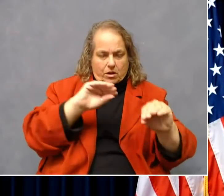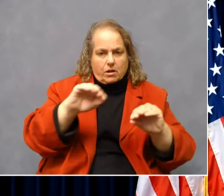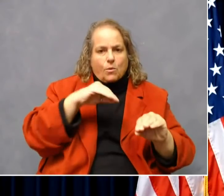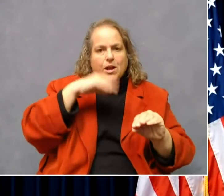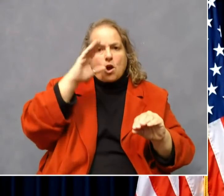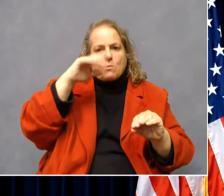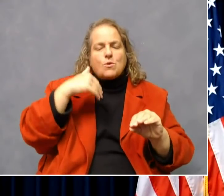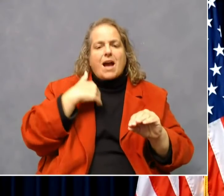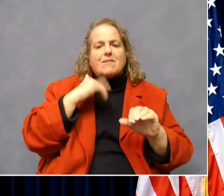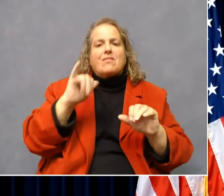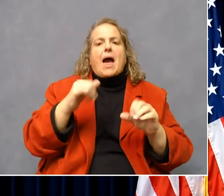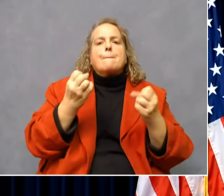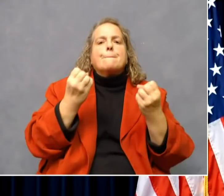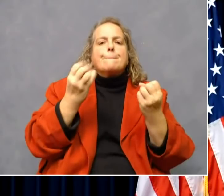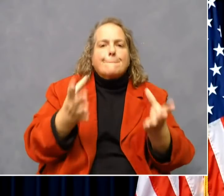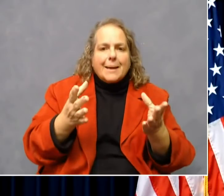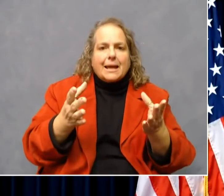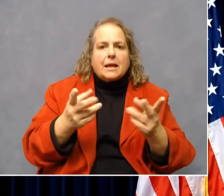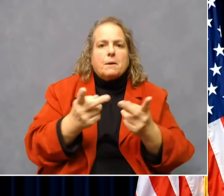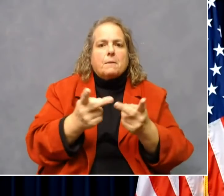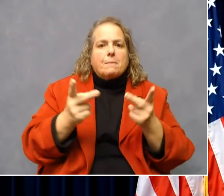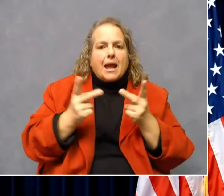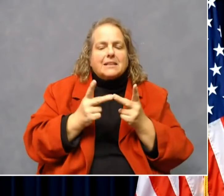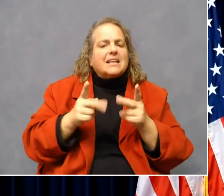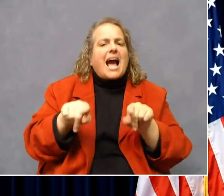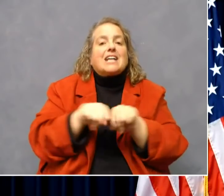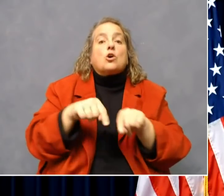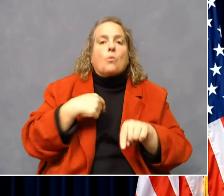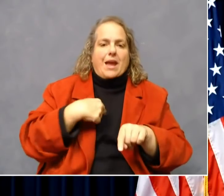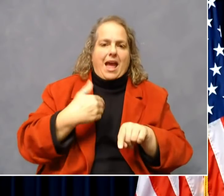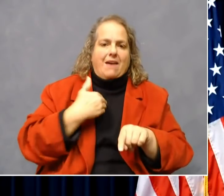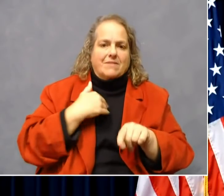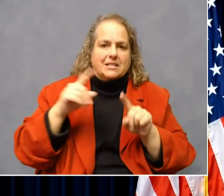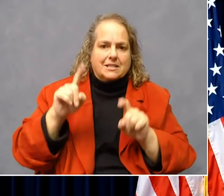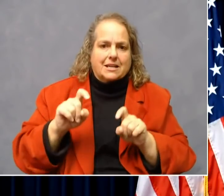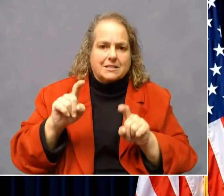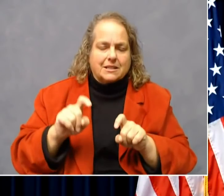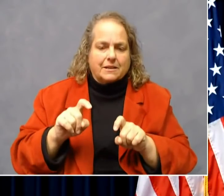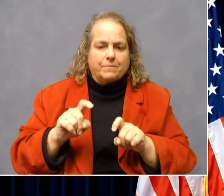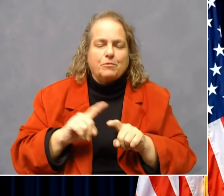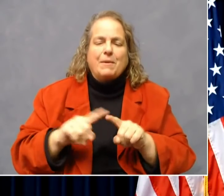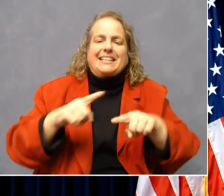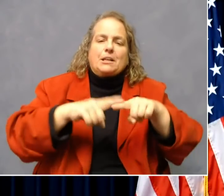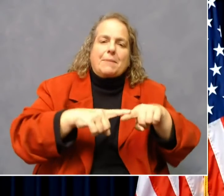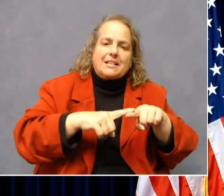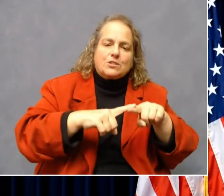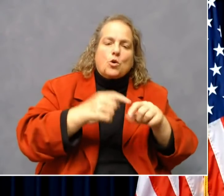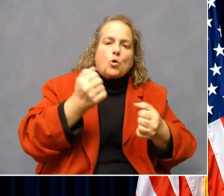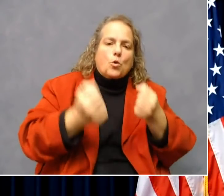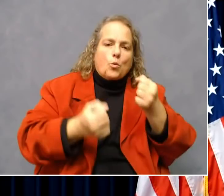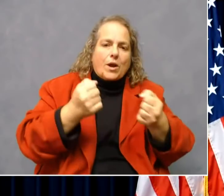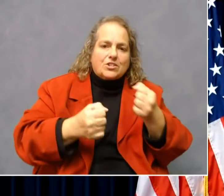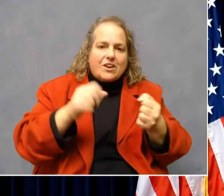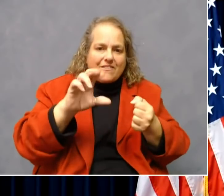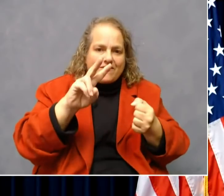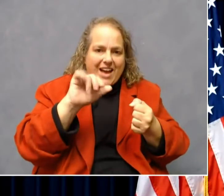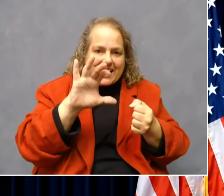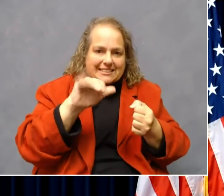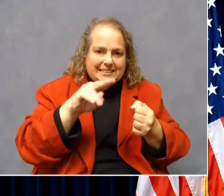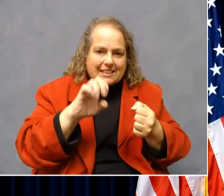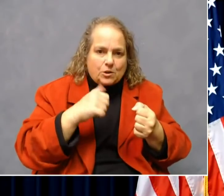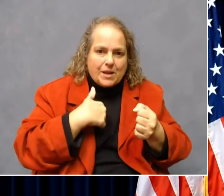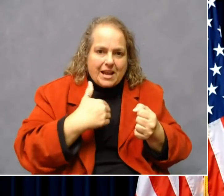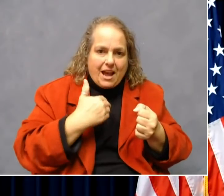depend on how many of what vaccine we have. Moderna makes it a lot easier to do that. You think of every